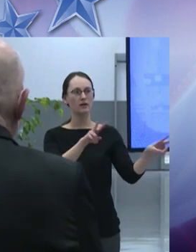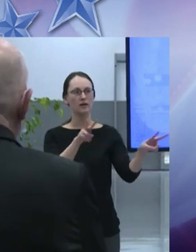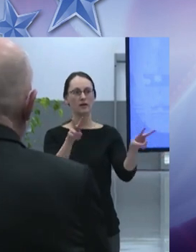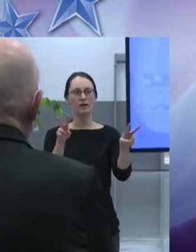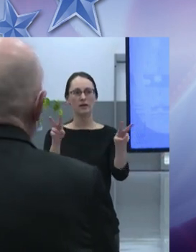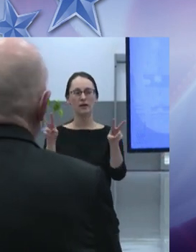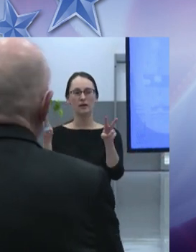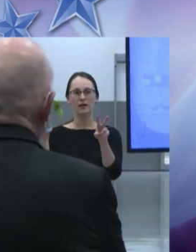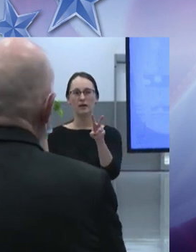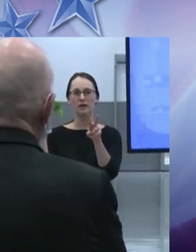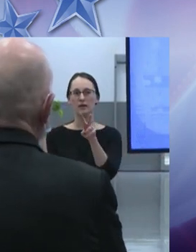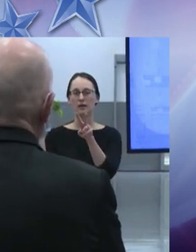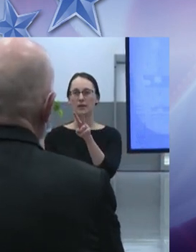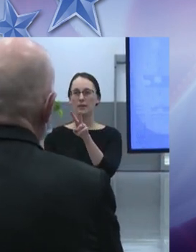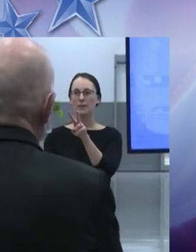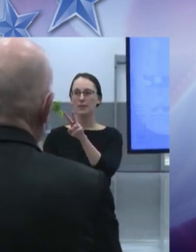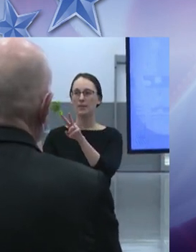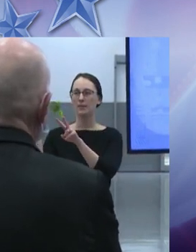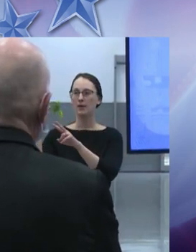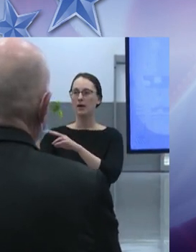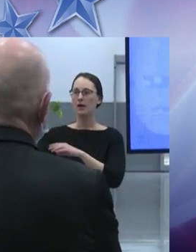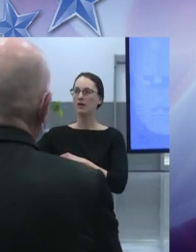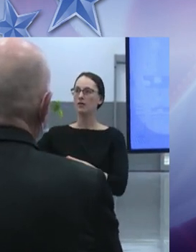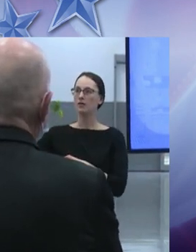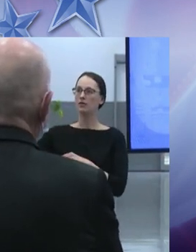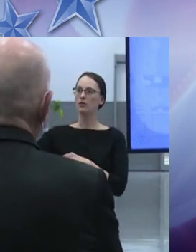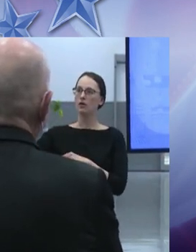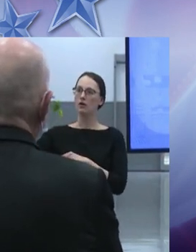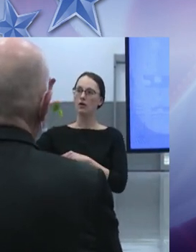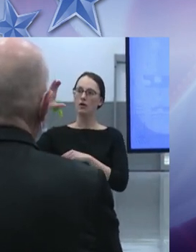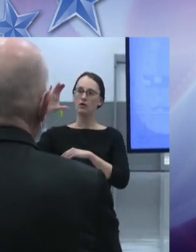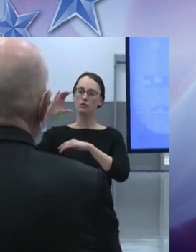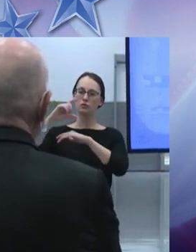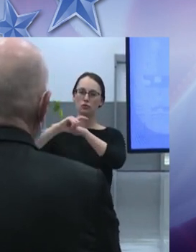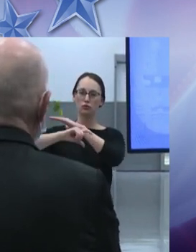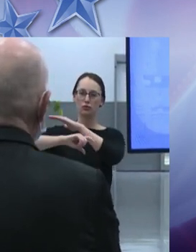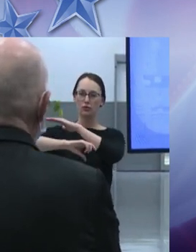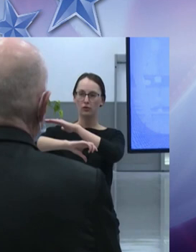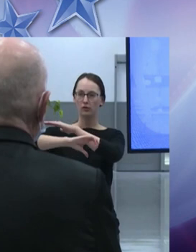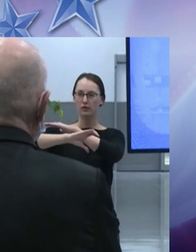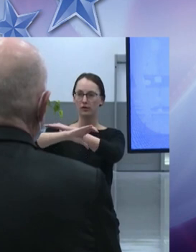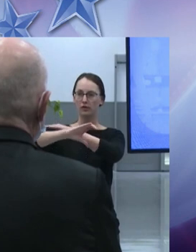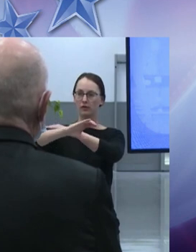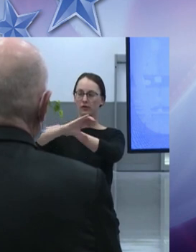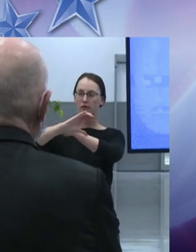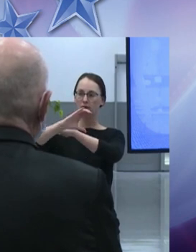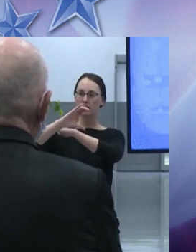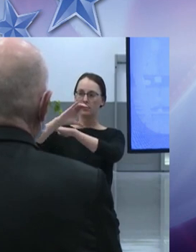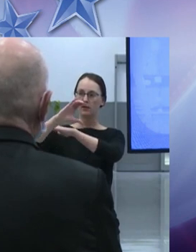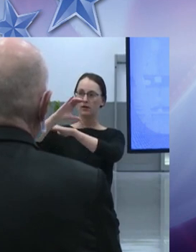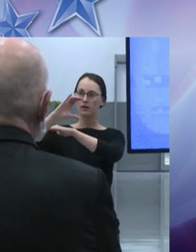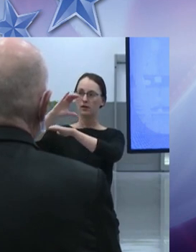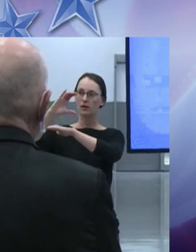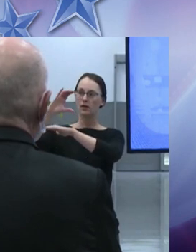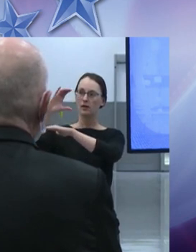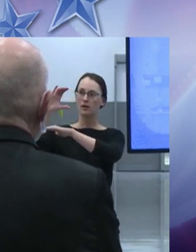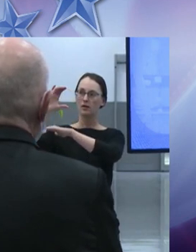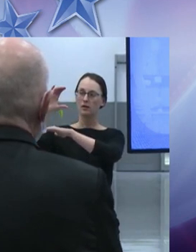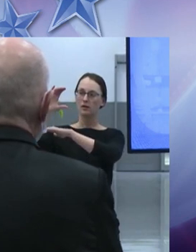up one. I'm. light